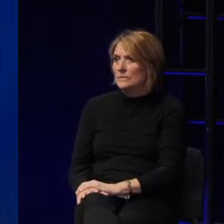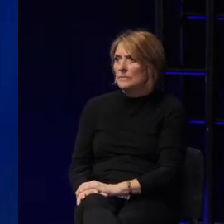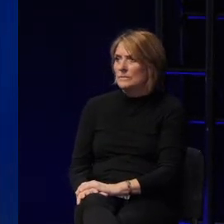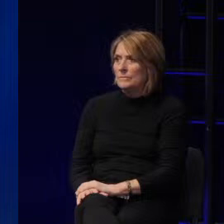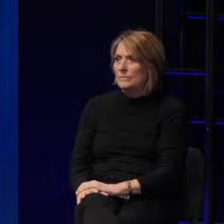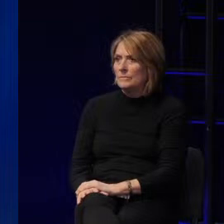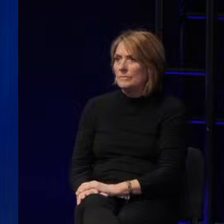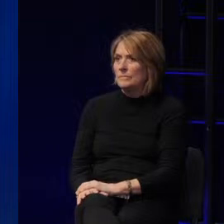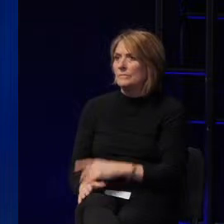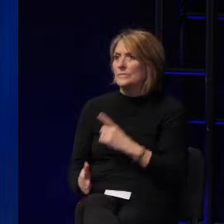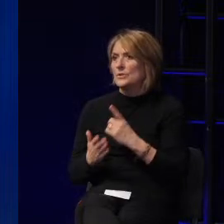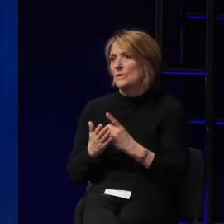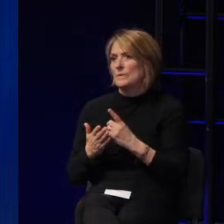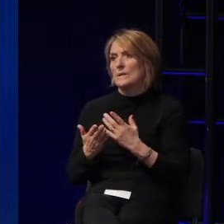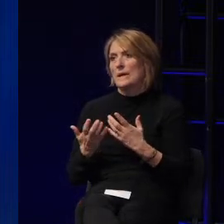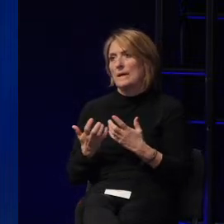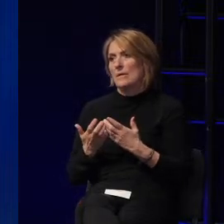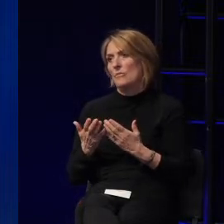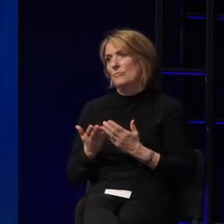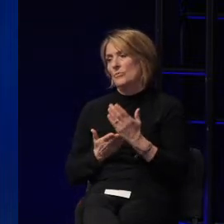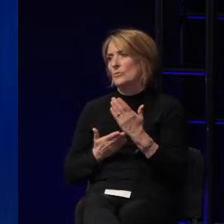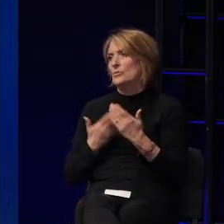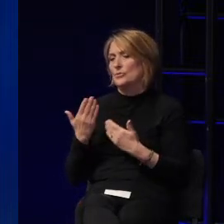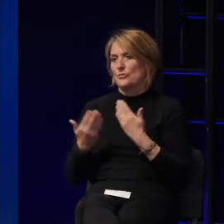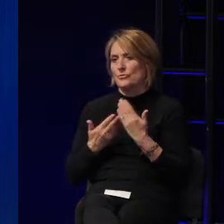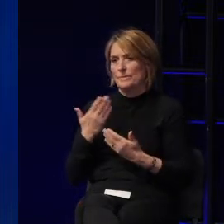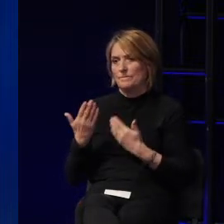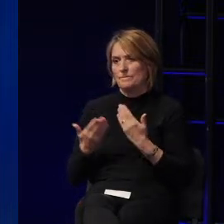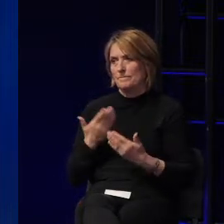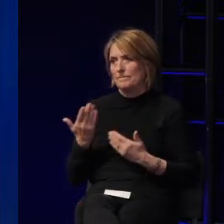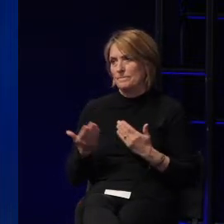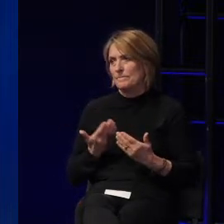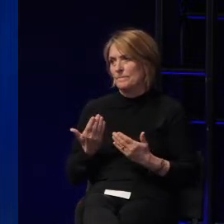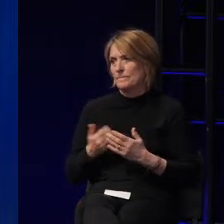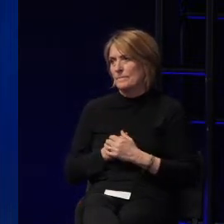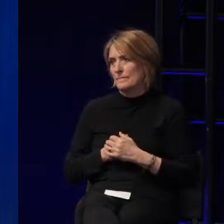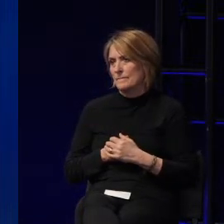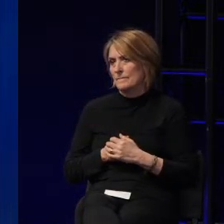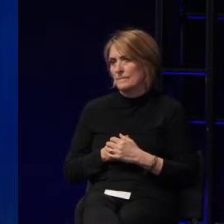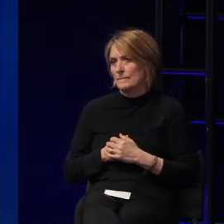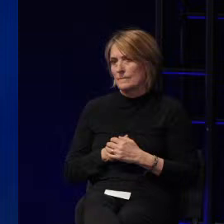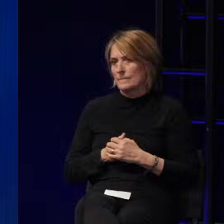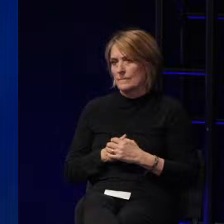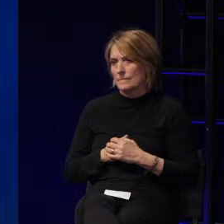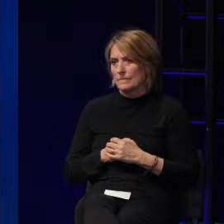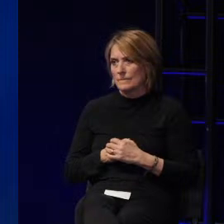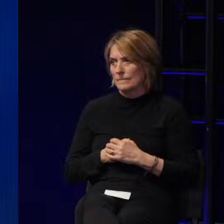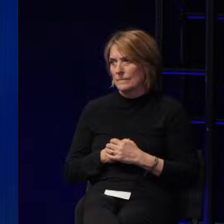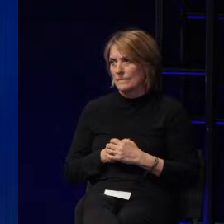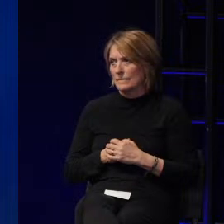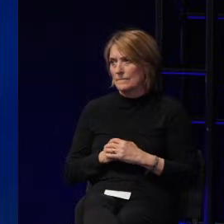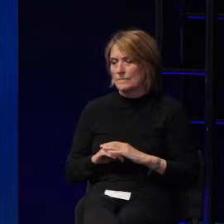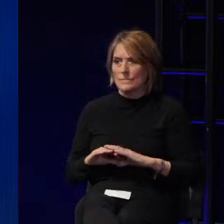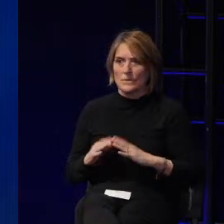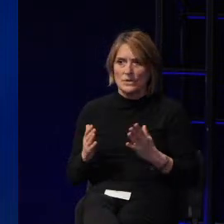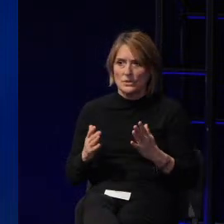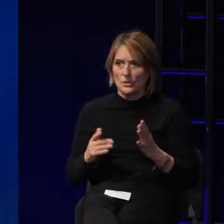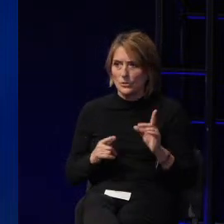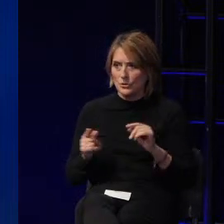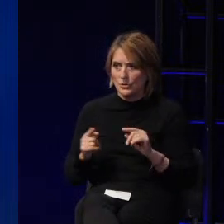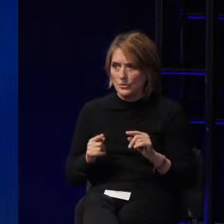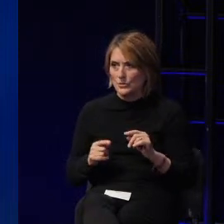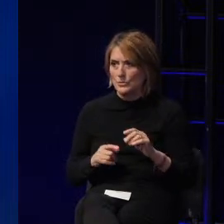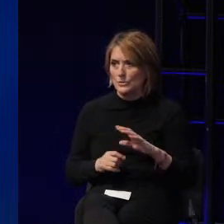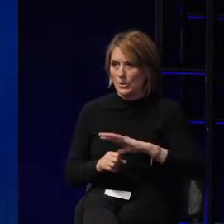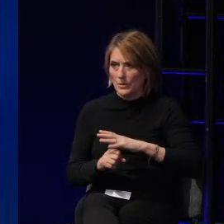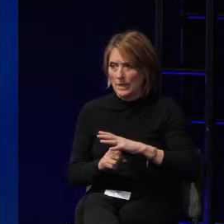It's determined by the story, I think. I would say, you know, you don't choose the locations, you don't choose the actors,